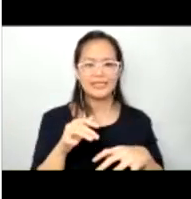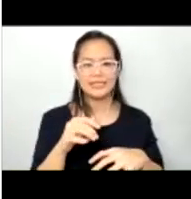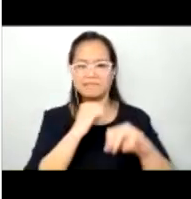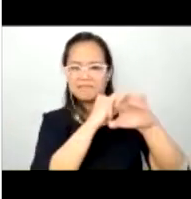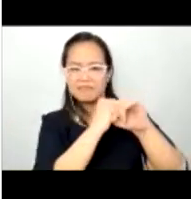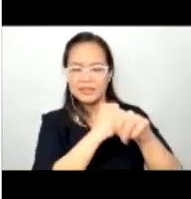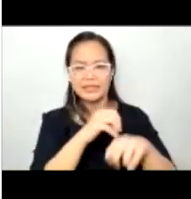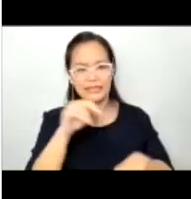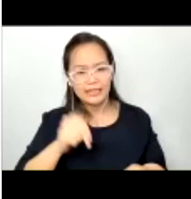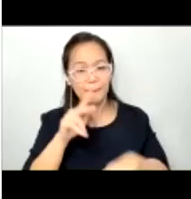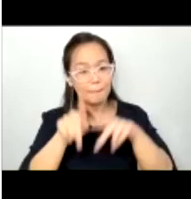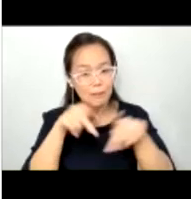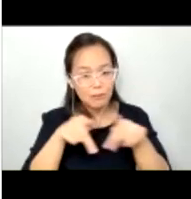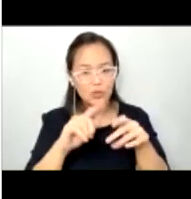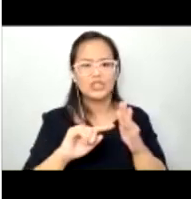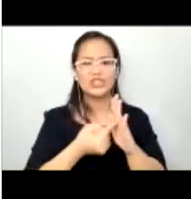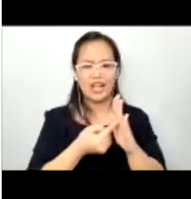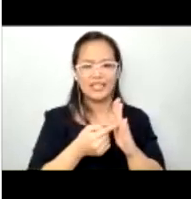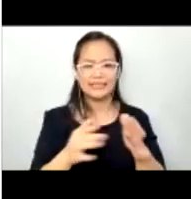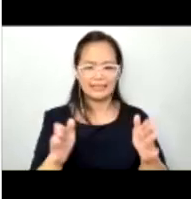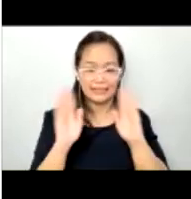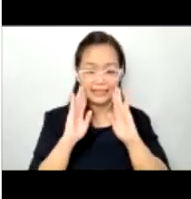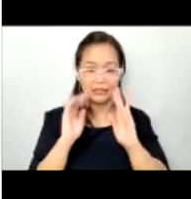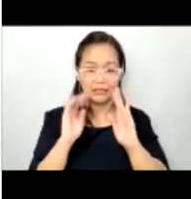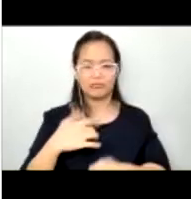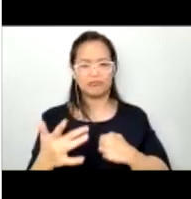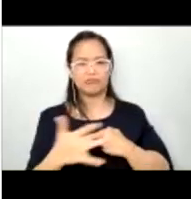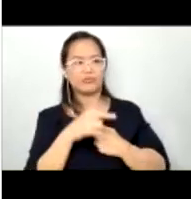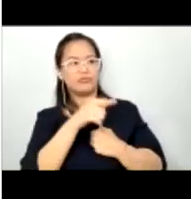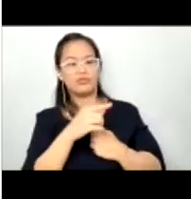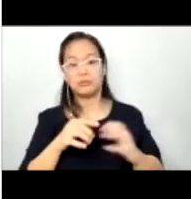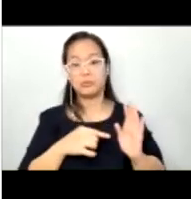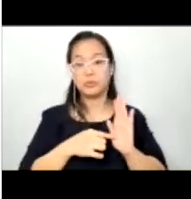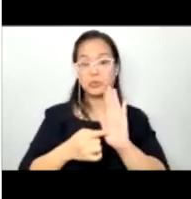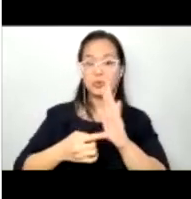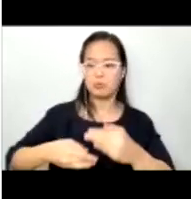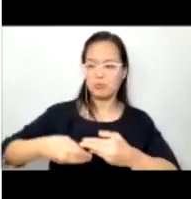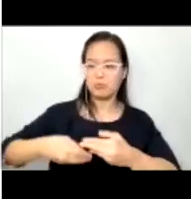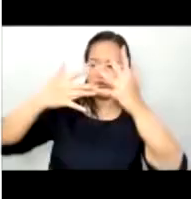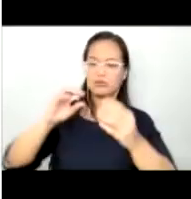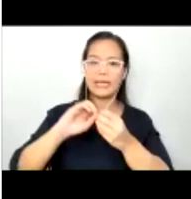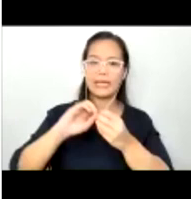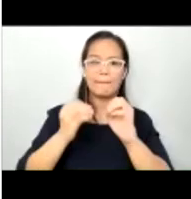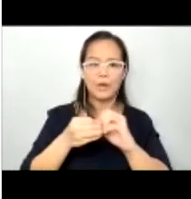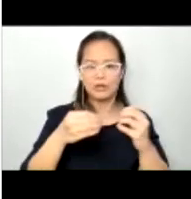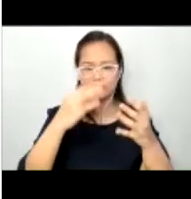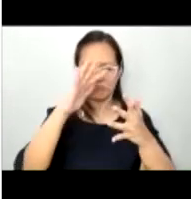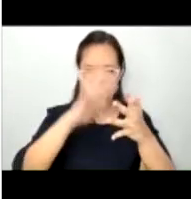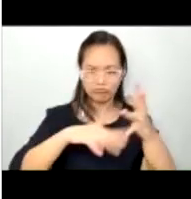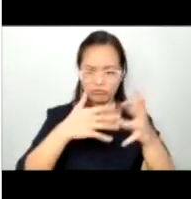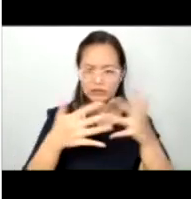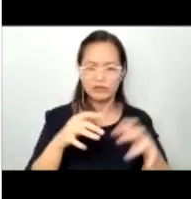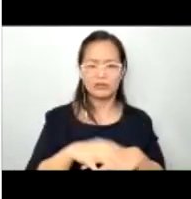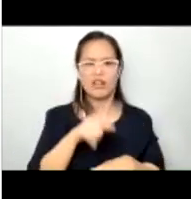listening. And what struck me when they presented figures about the toxic situation that was